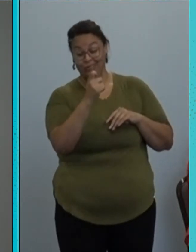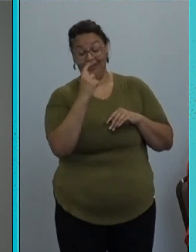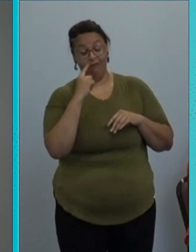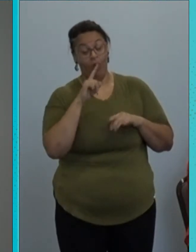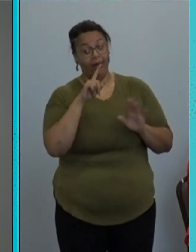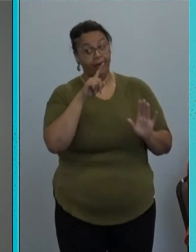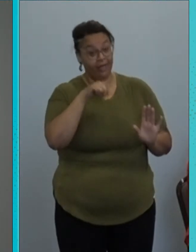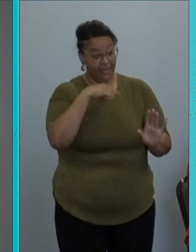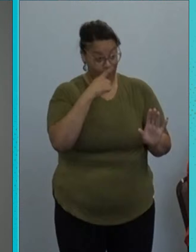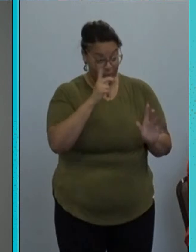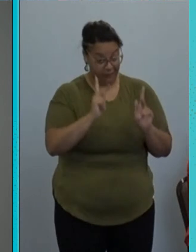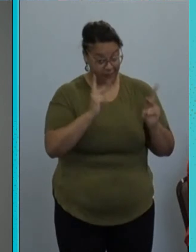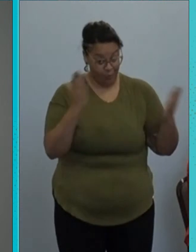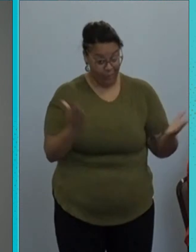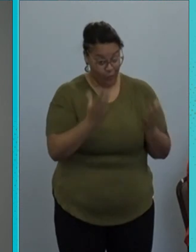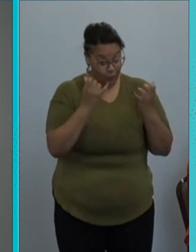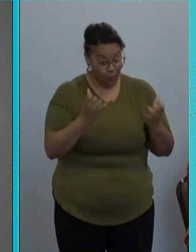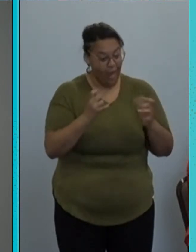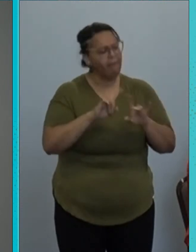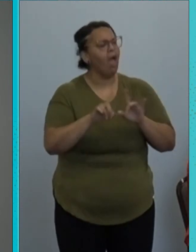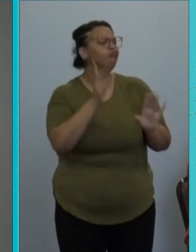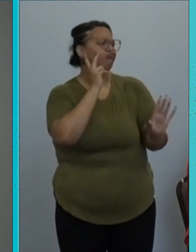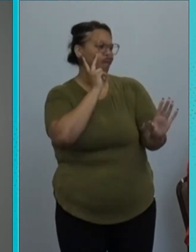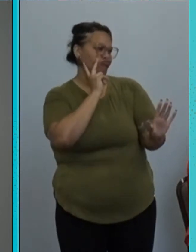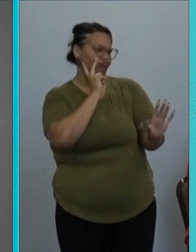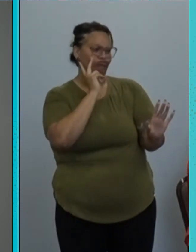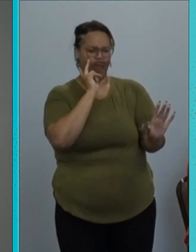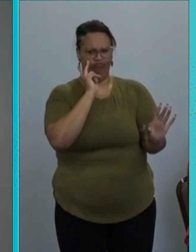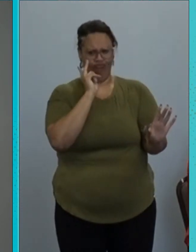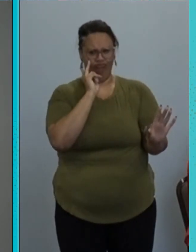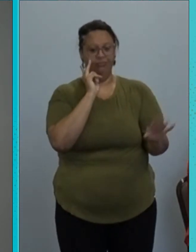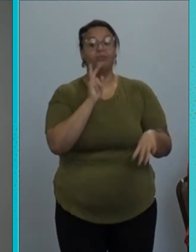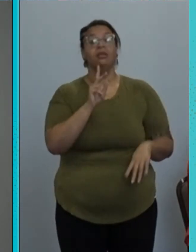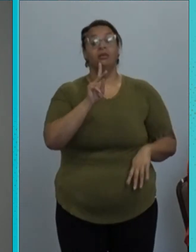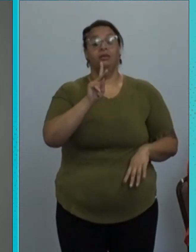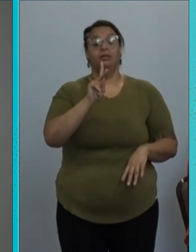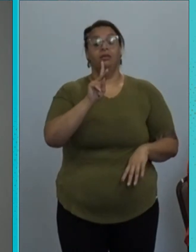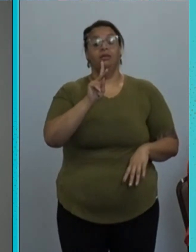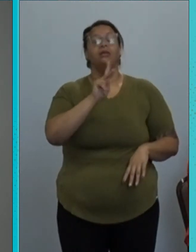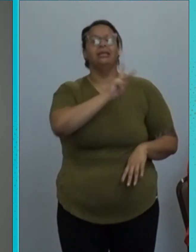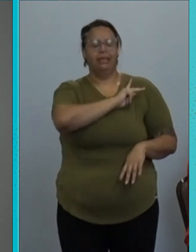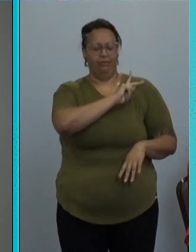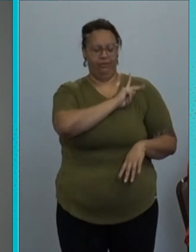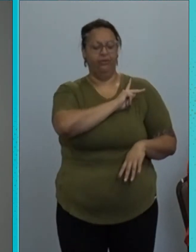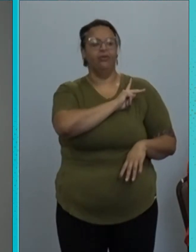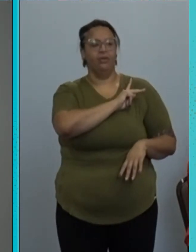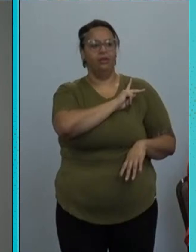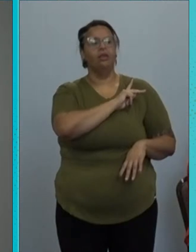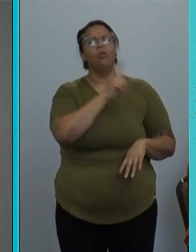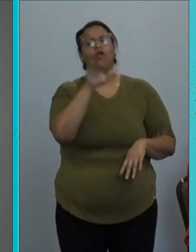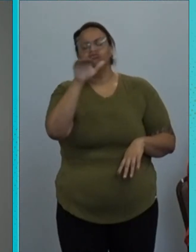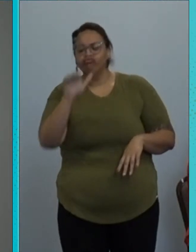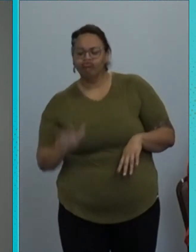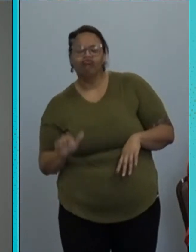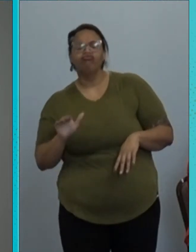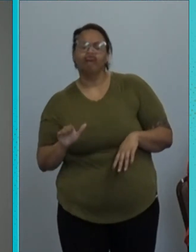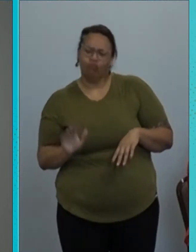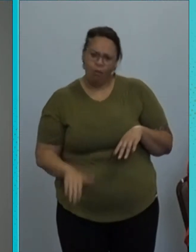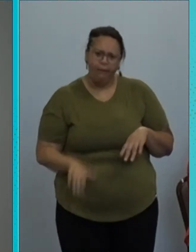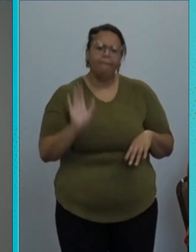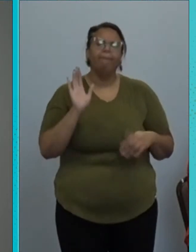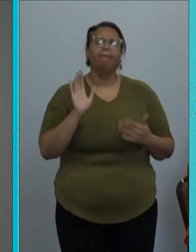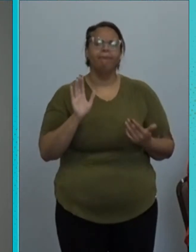people in the audience, but we'll see. When Keith was a boy,